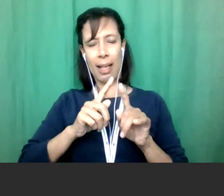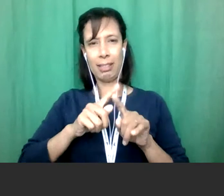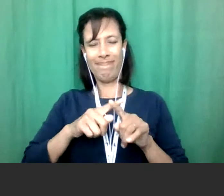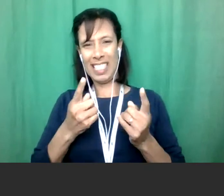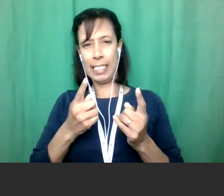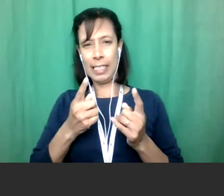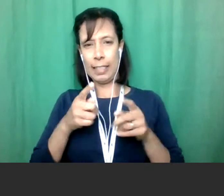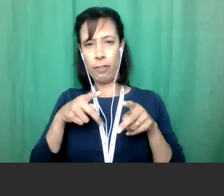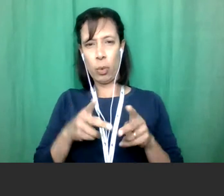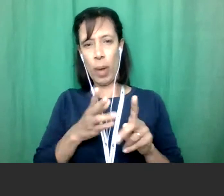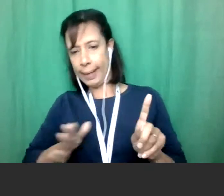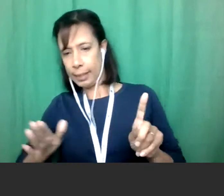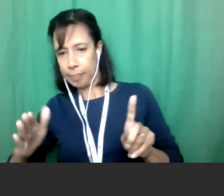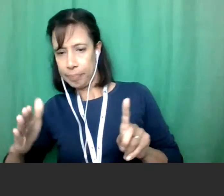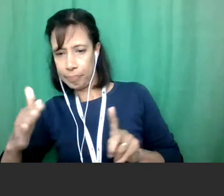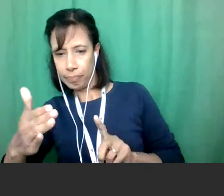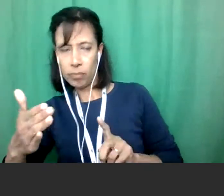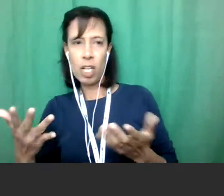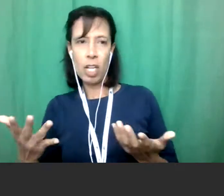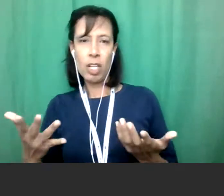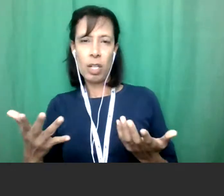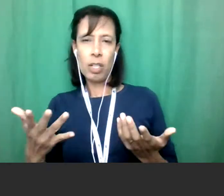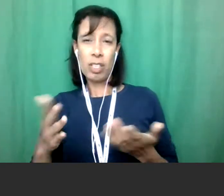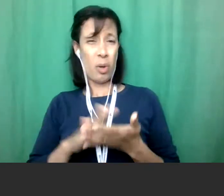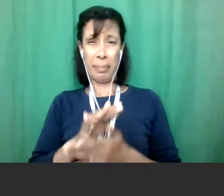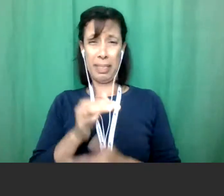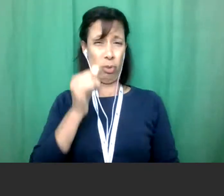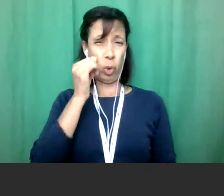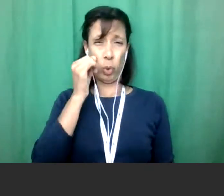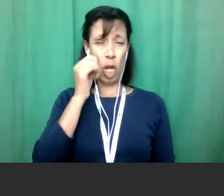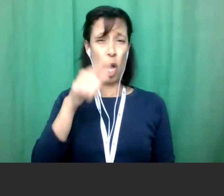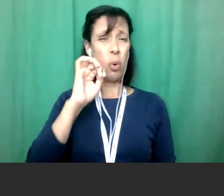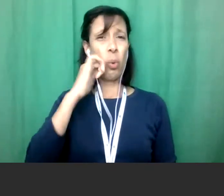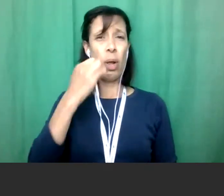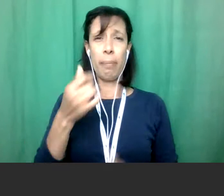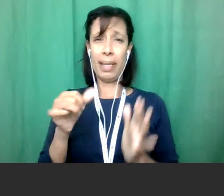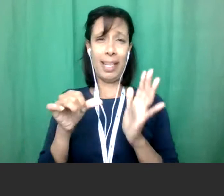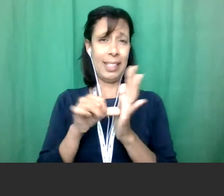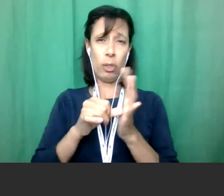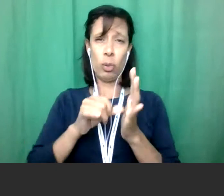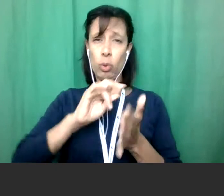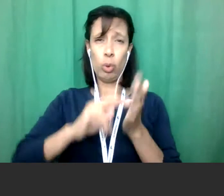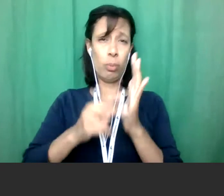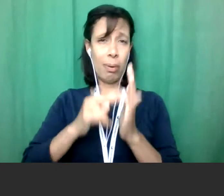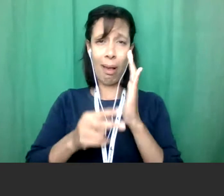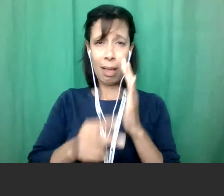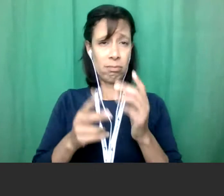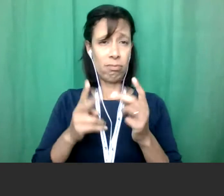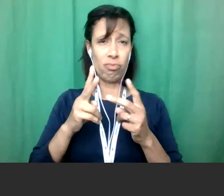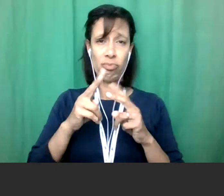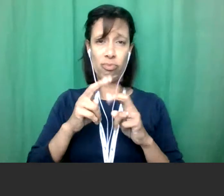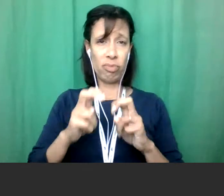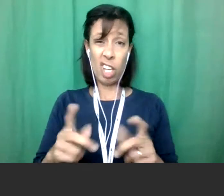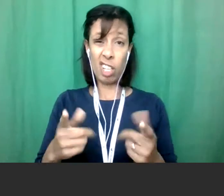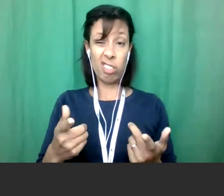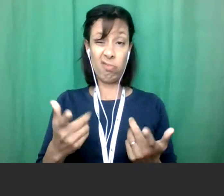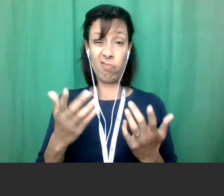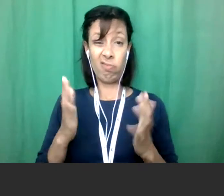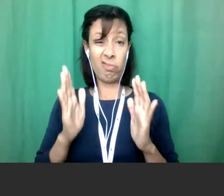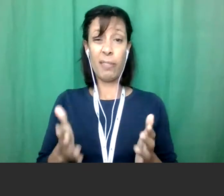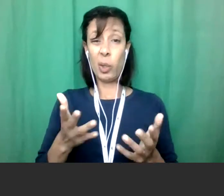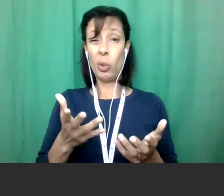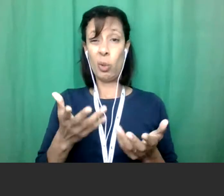is either going to be very difficult or is just going to be a no-no. Let's accept that. That's how it's going to work. So right